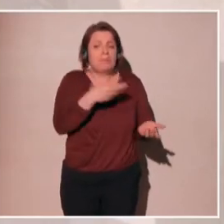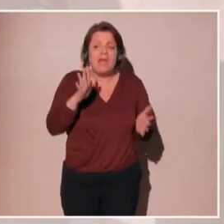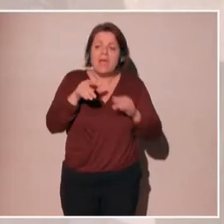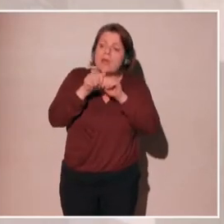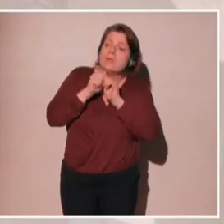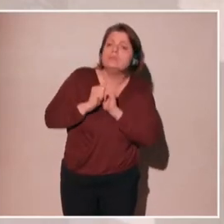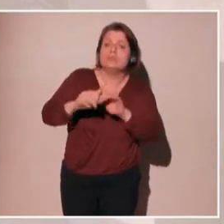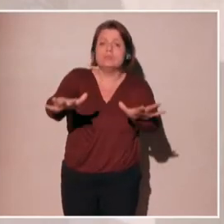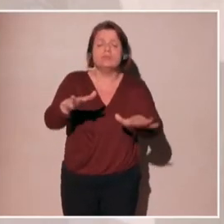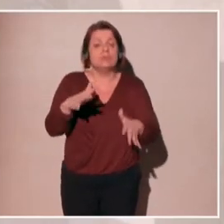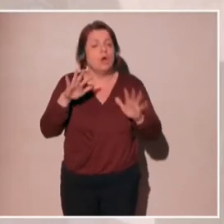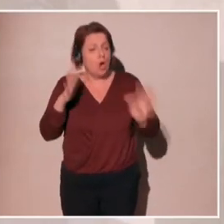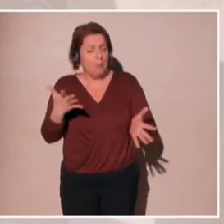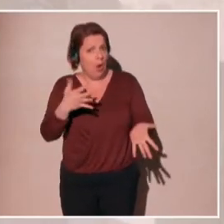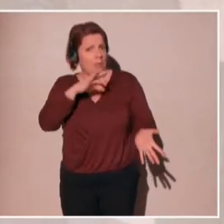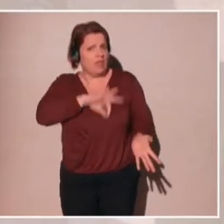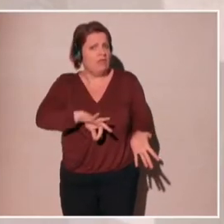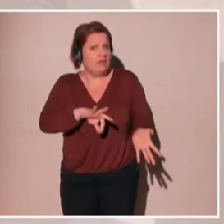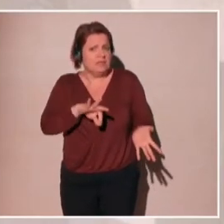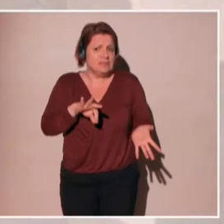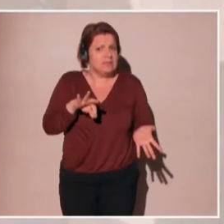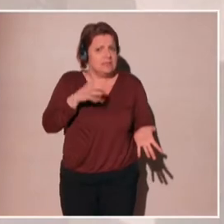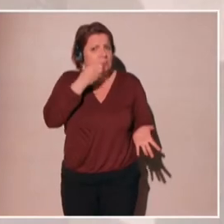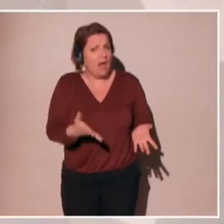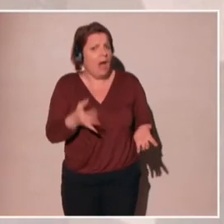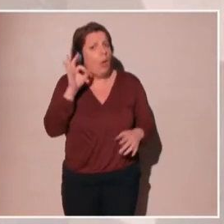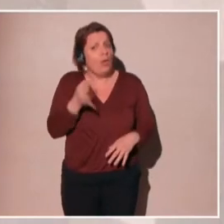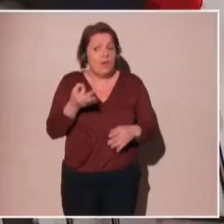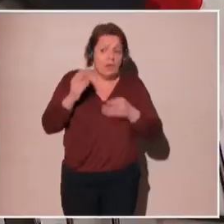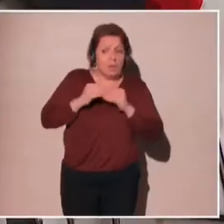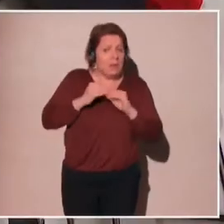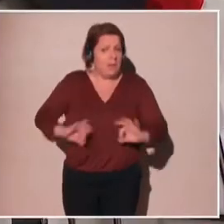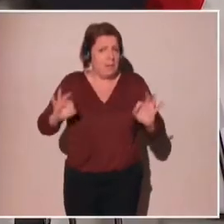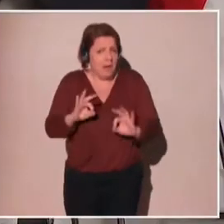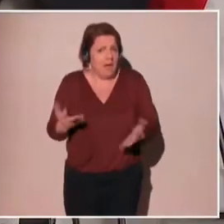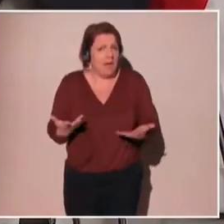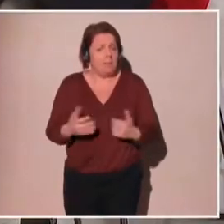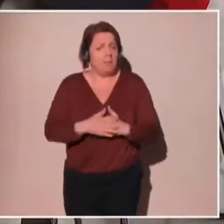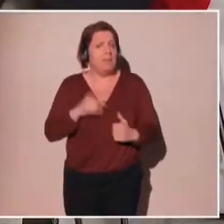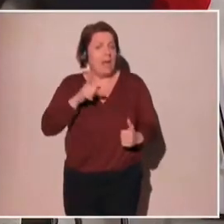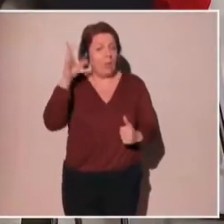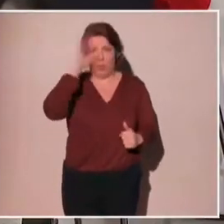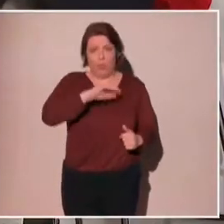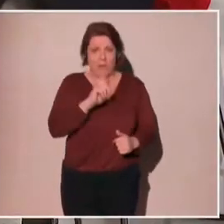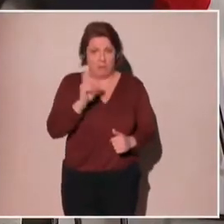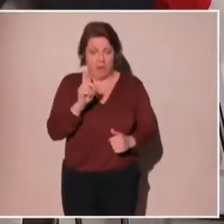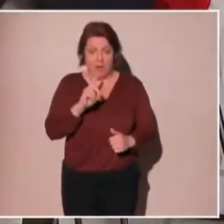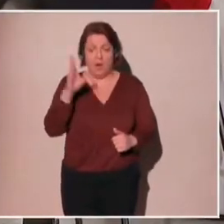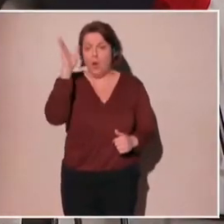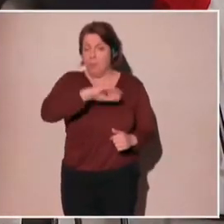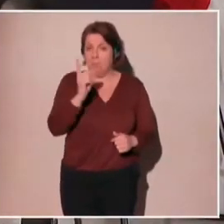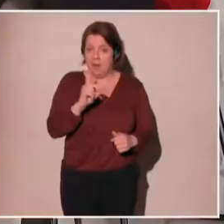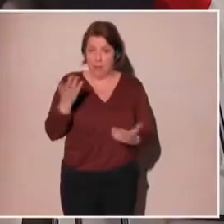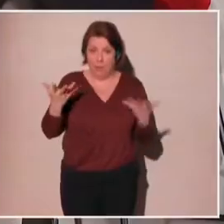you for that. But don't forget that what's AI for my mother? What's AI for my grandmother or my